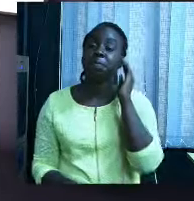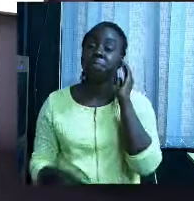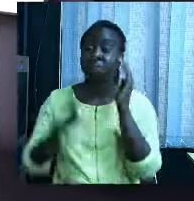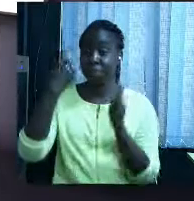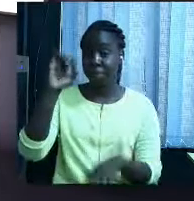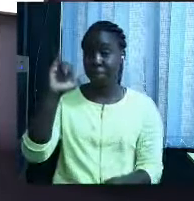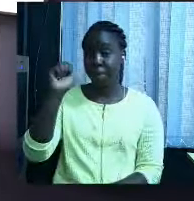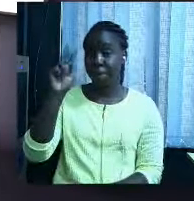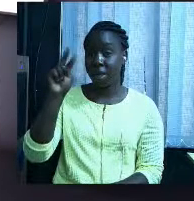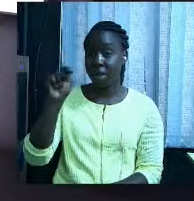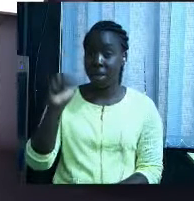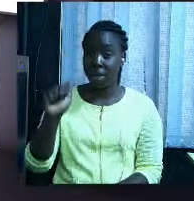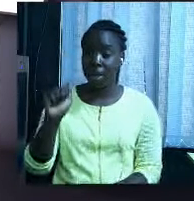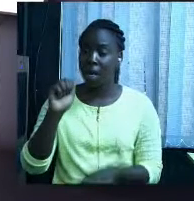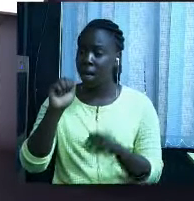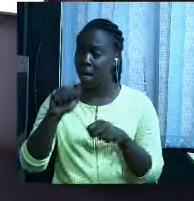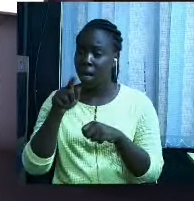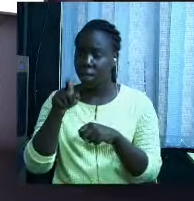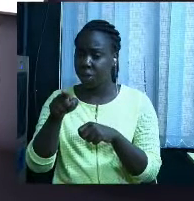Diana, can you hear me?